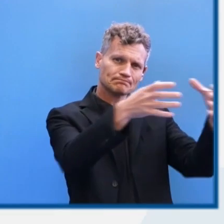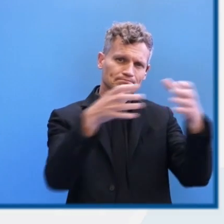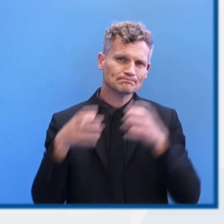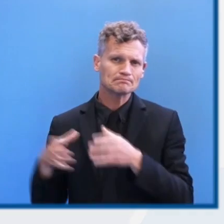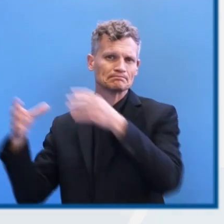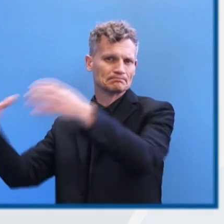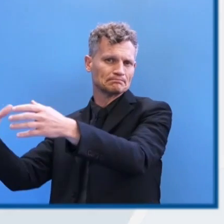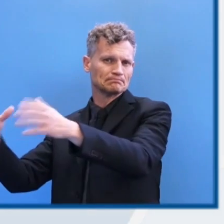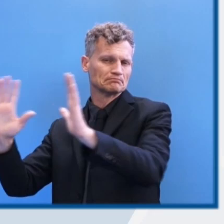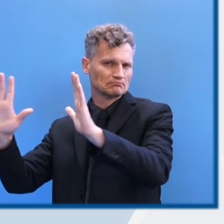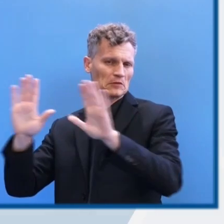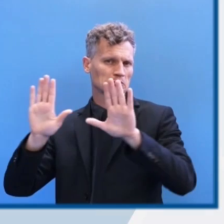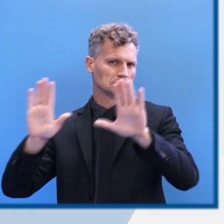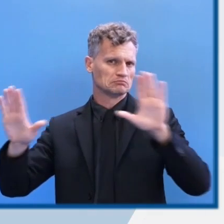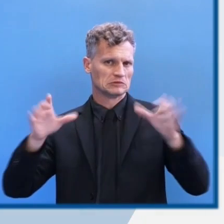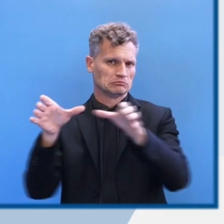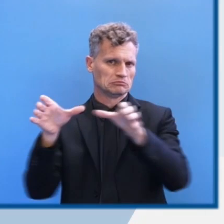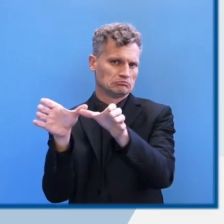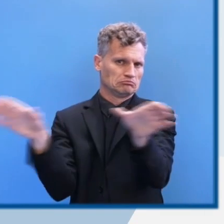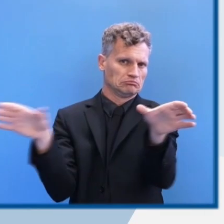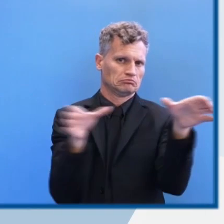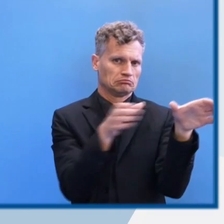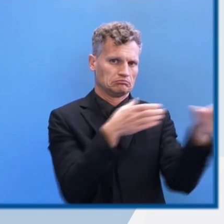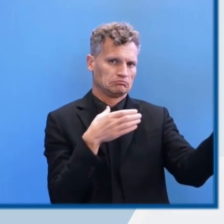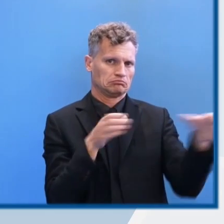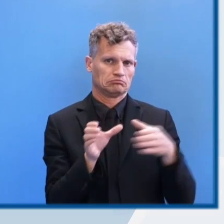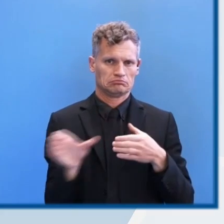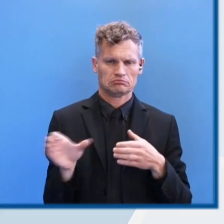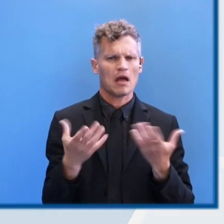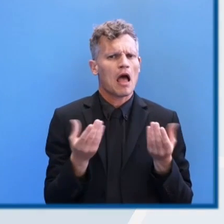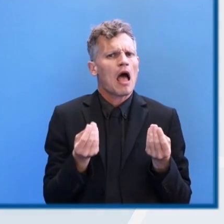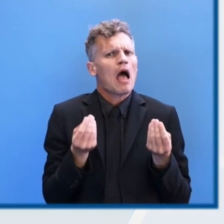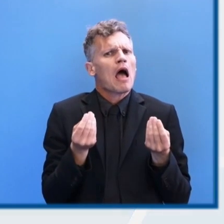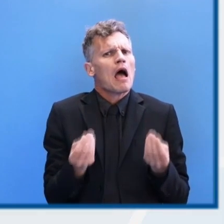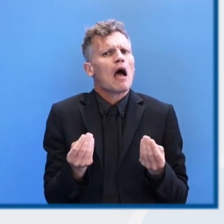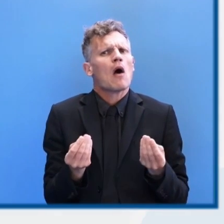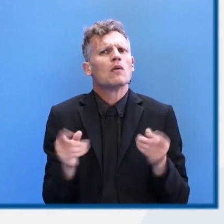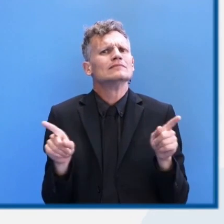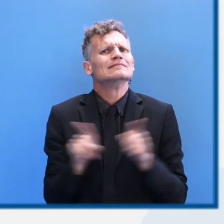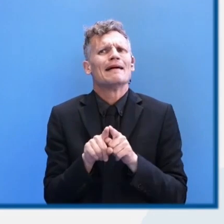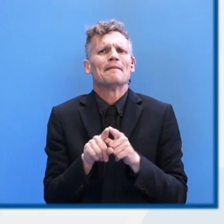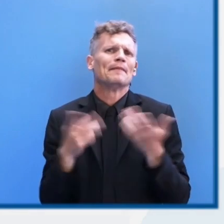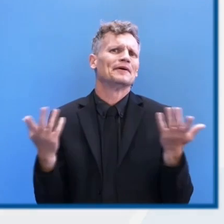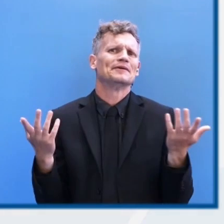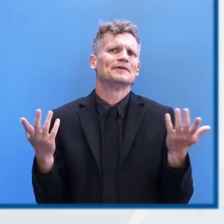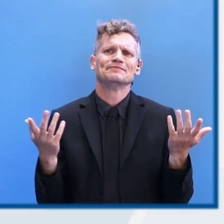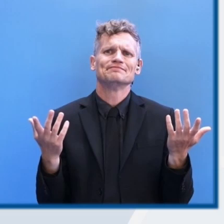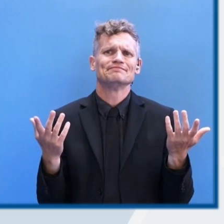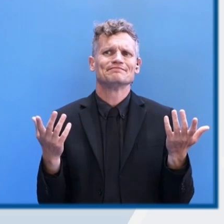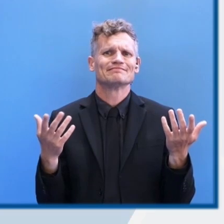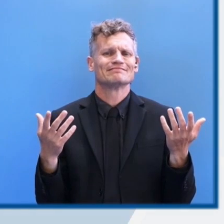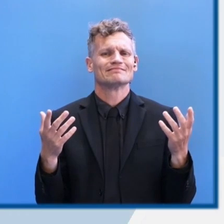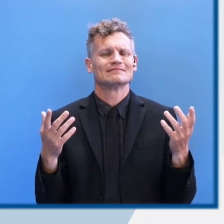once you've broken down these silos, and you spoke about a very interesting system which you have in Switzerland, how do you make sure